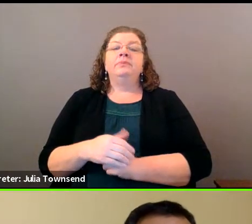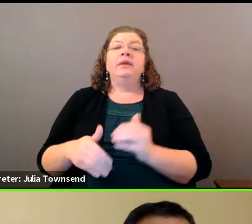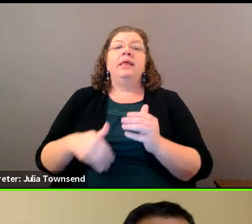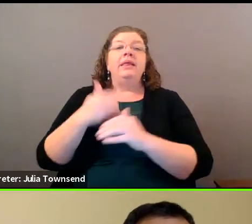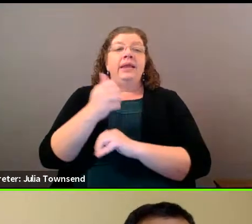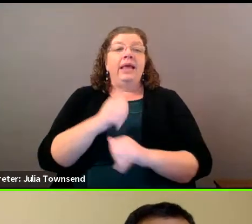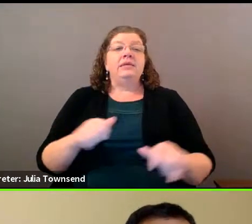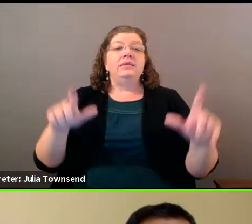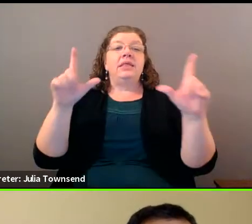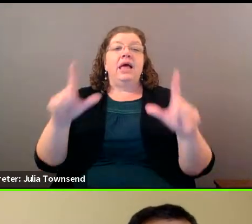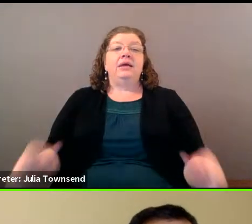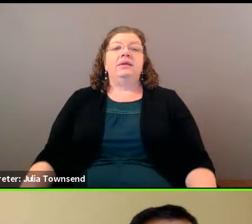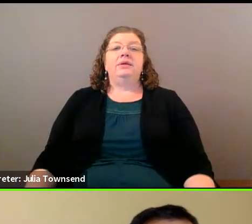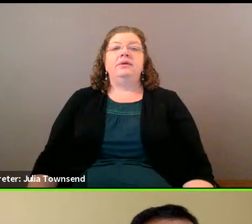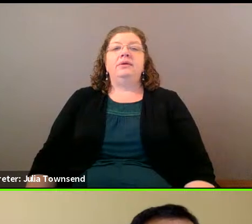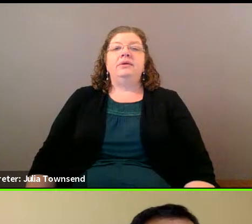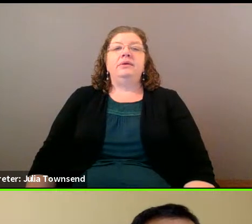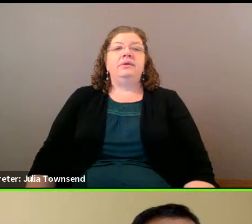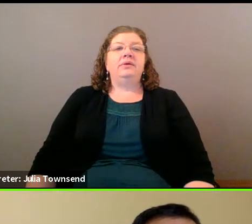slide, please.